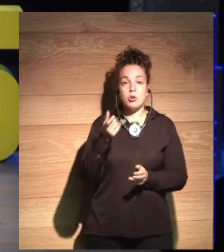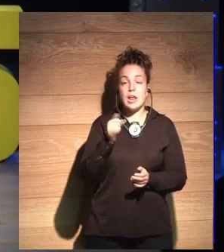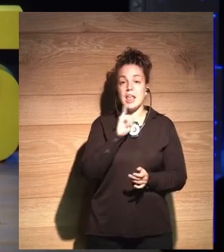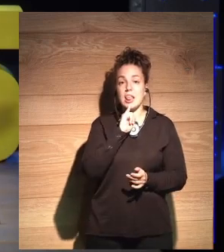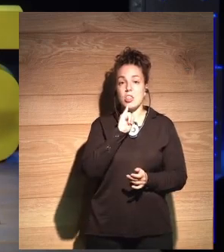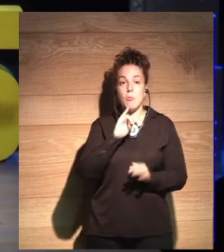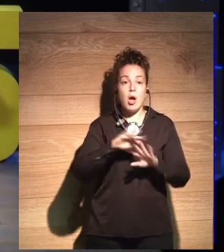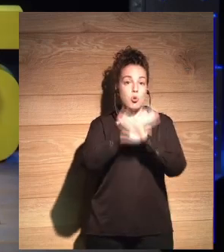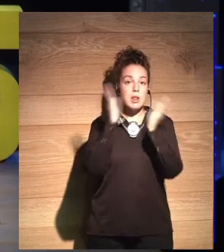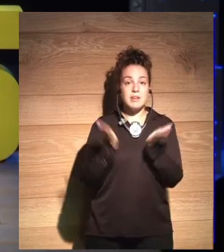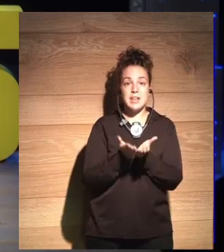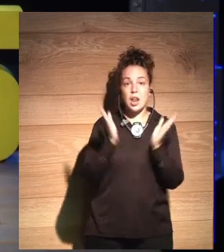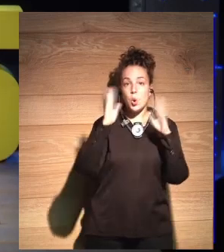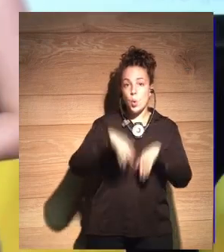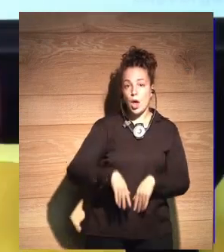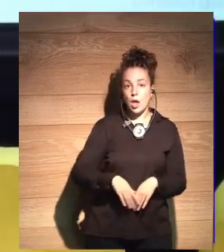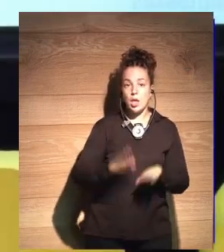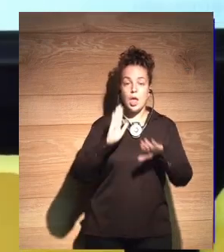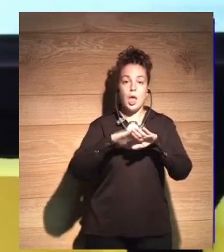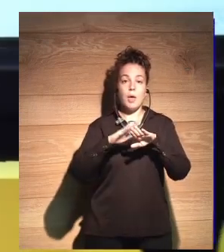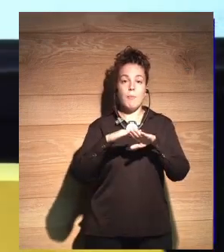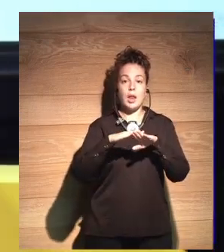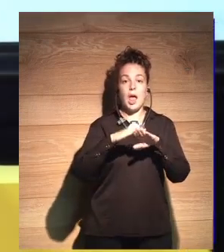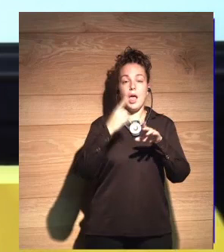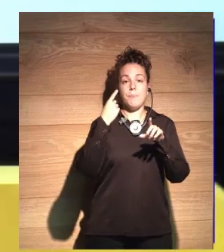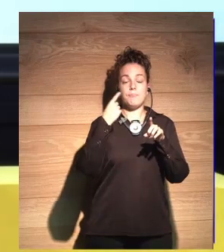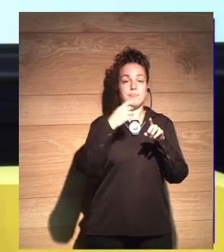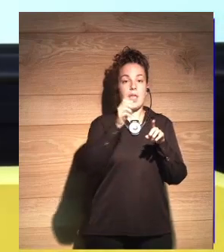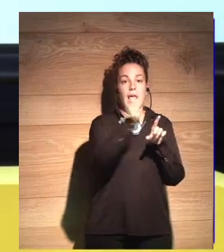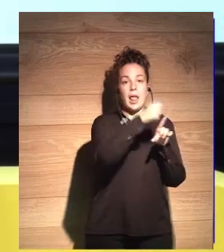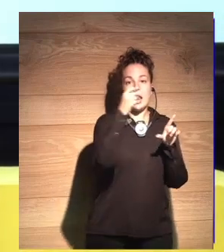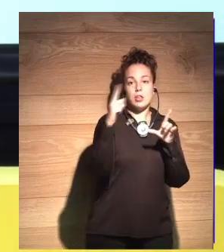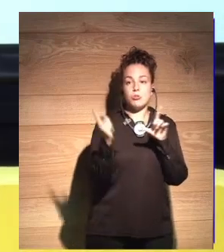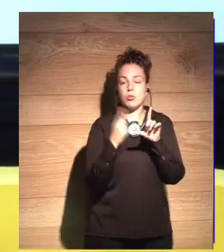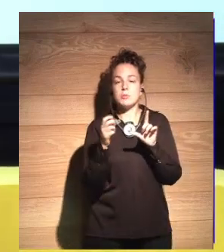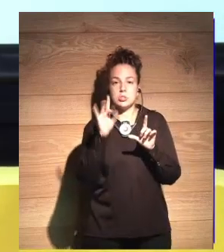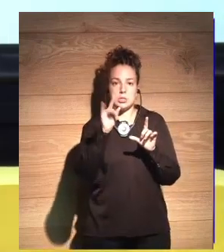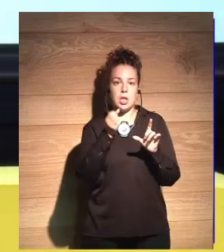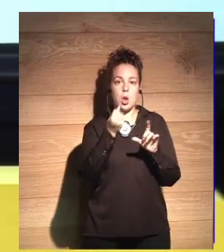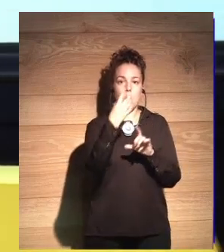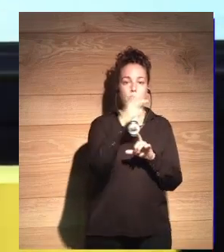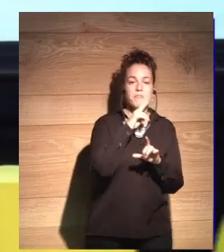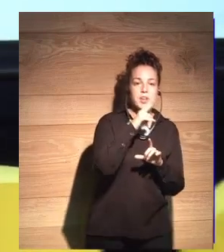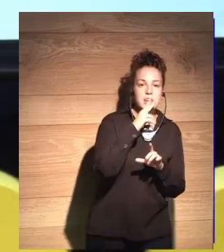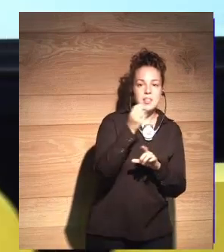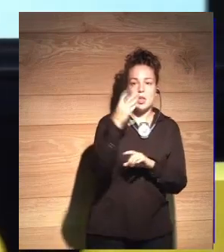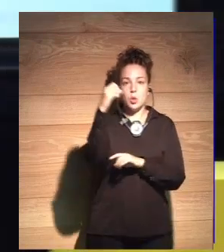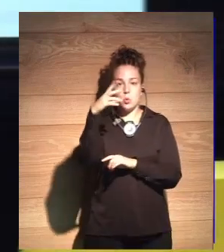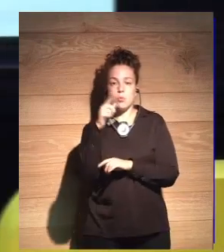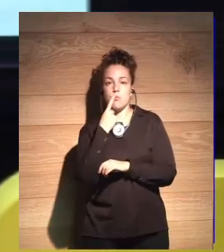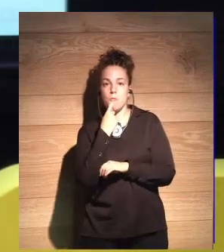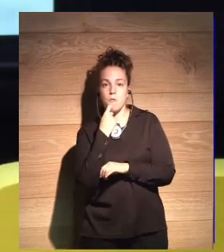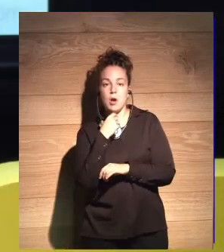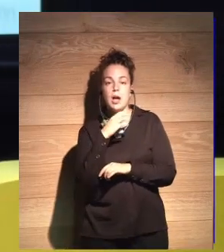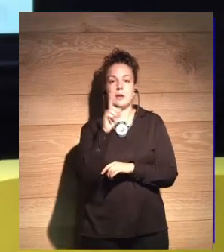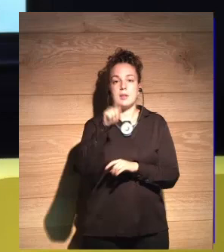We have a green light and a red light, and we have ding. This is why people love R2-D2 and